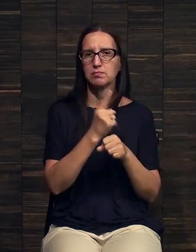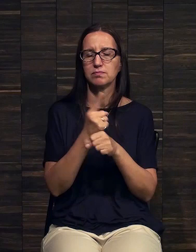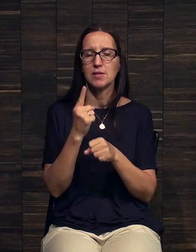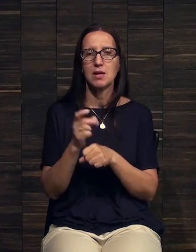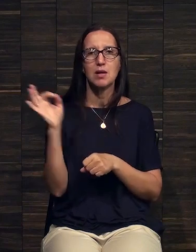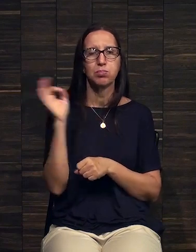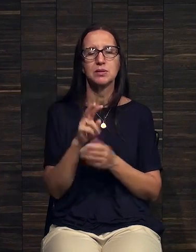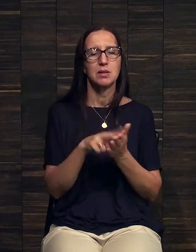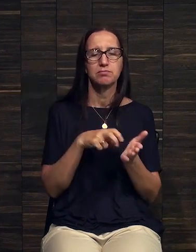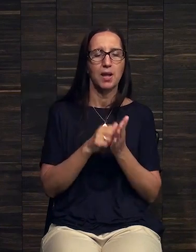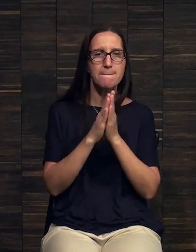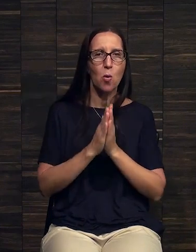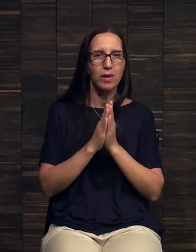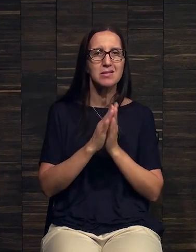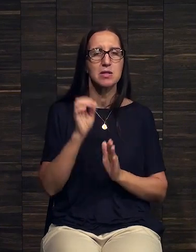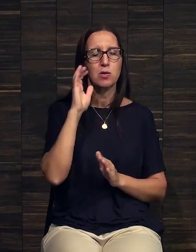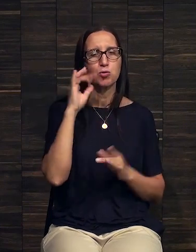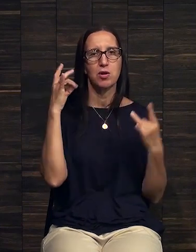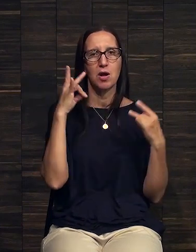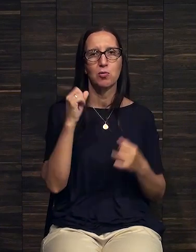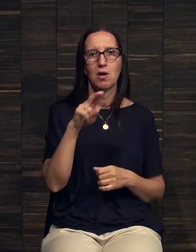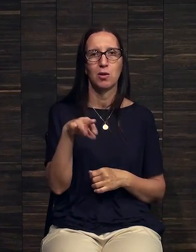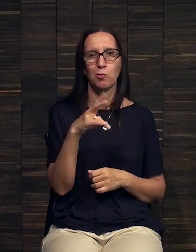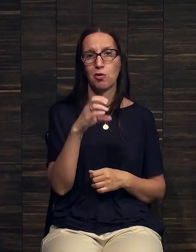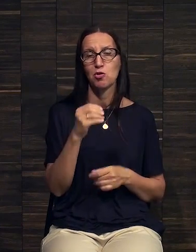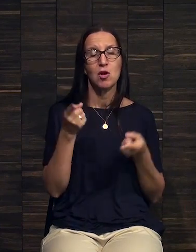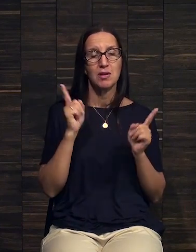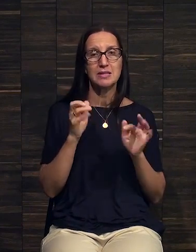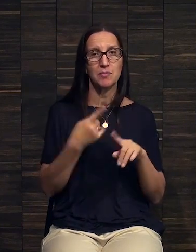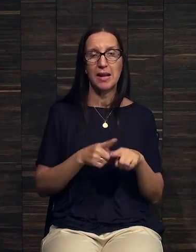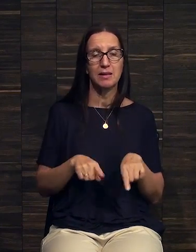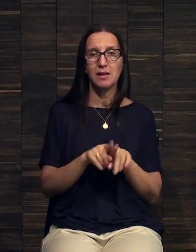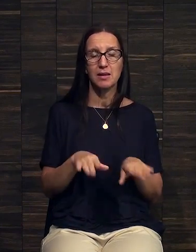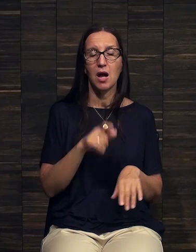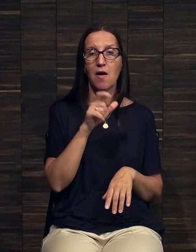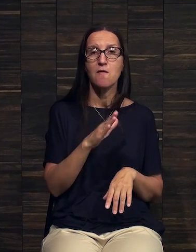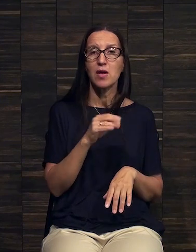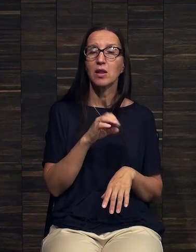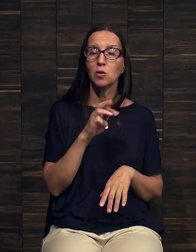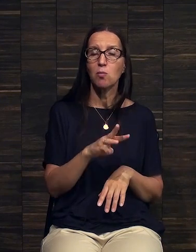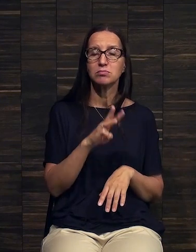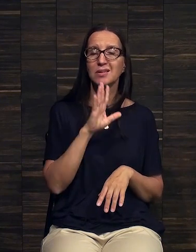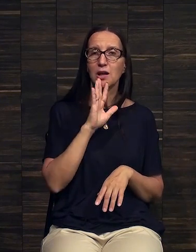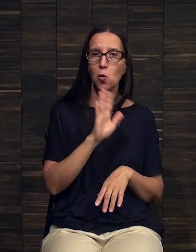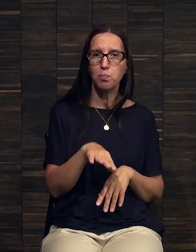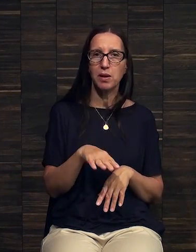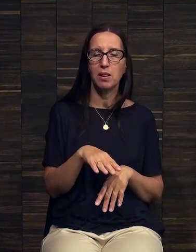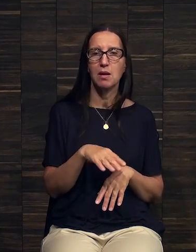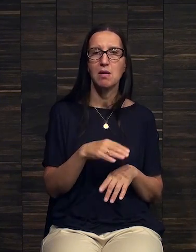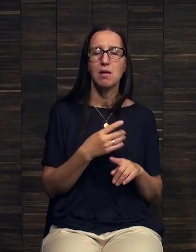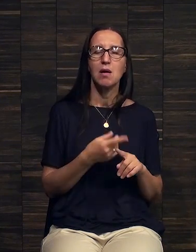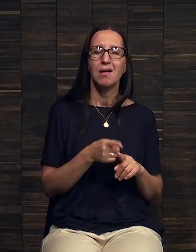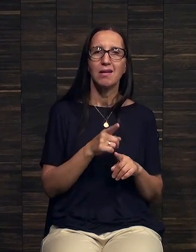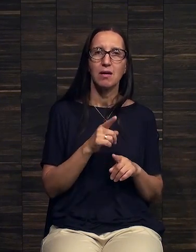to burn everything and pray and fast. And the Vertam,